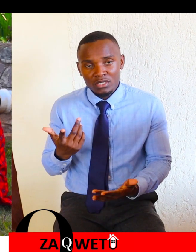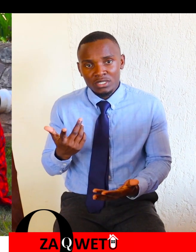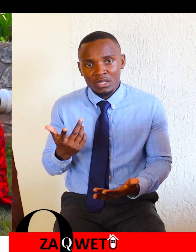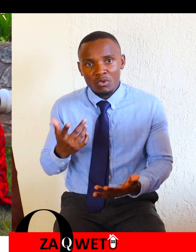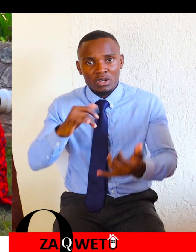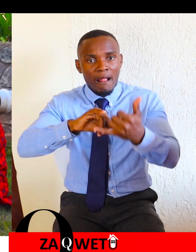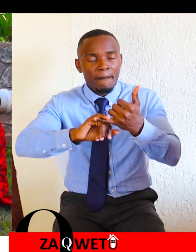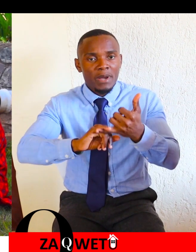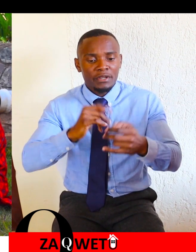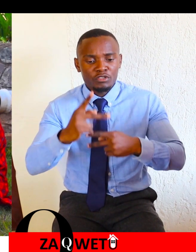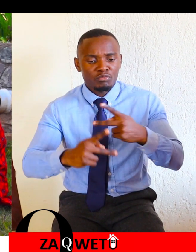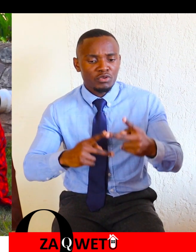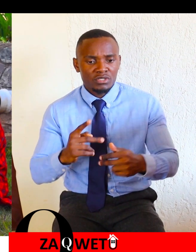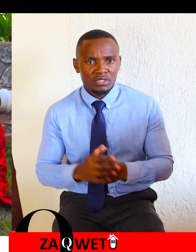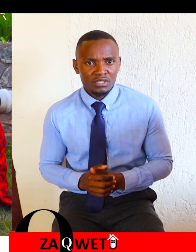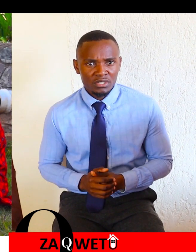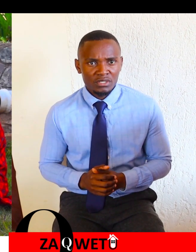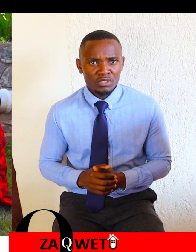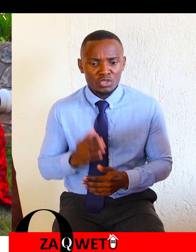ume undergo hizo vitu zote.